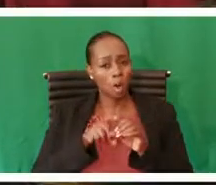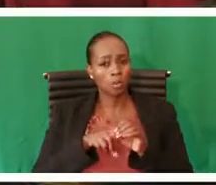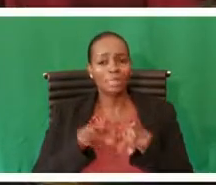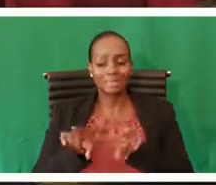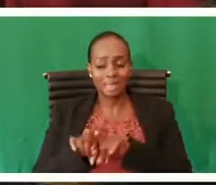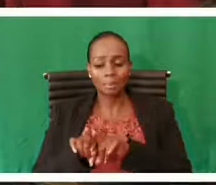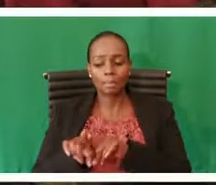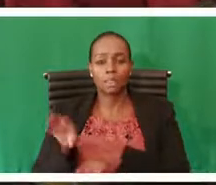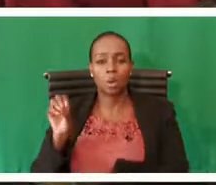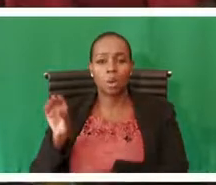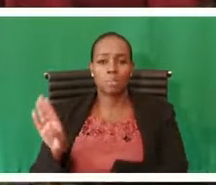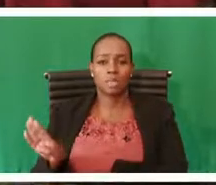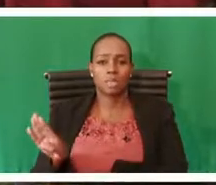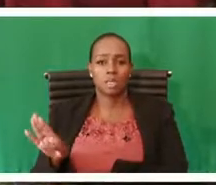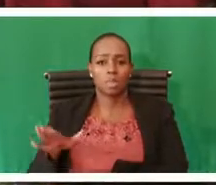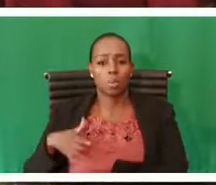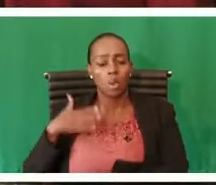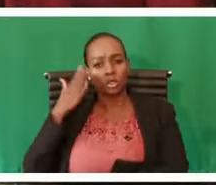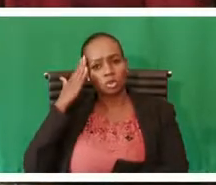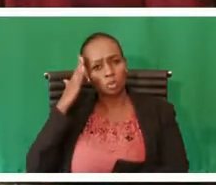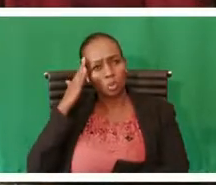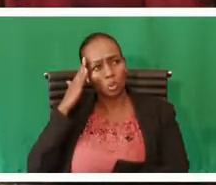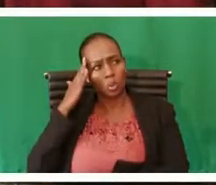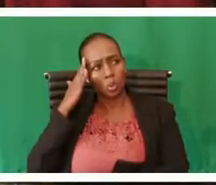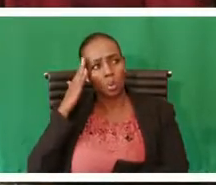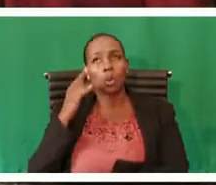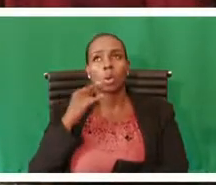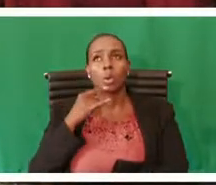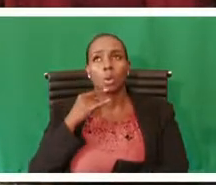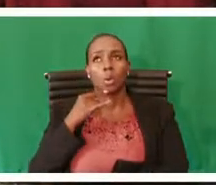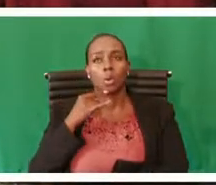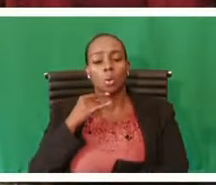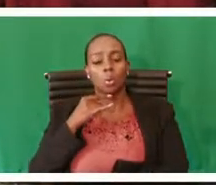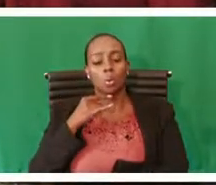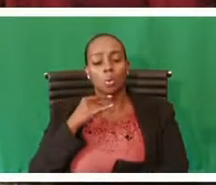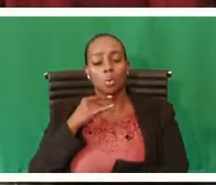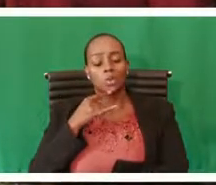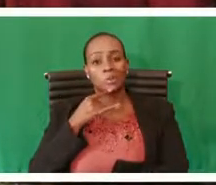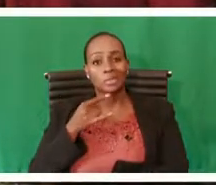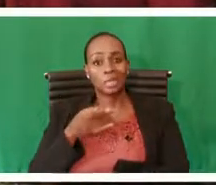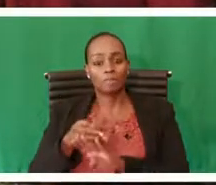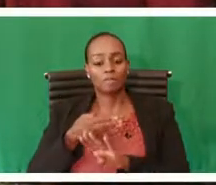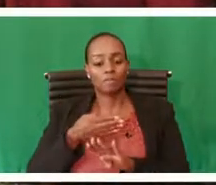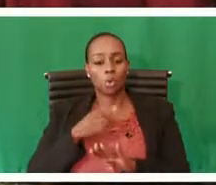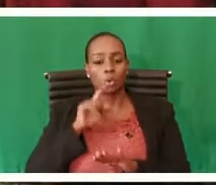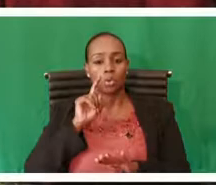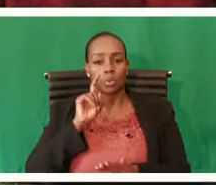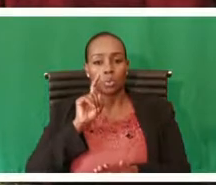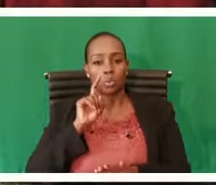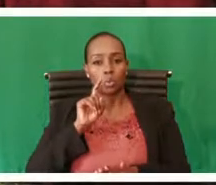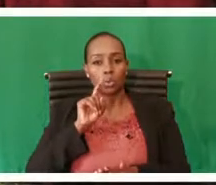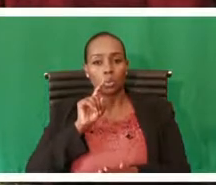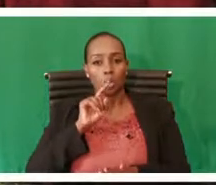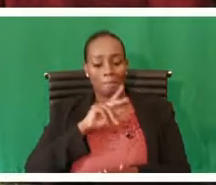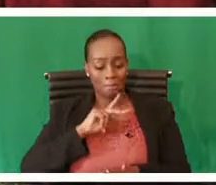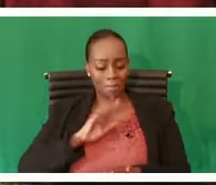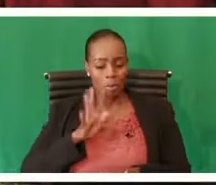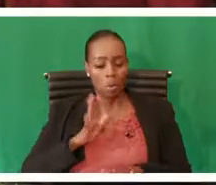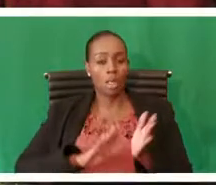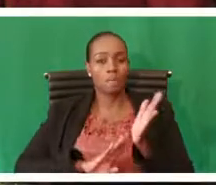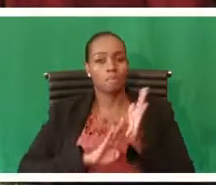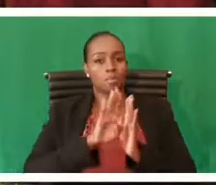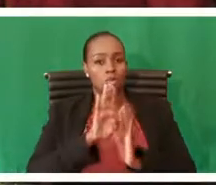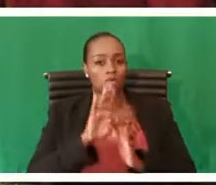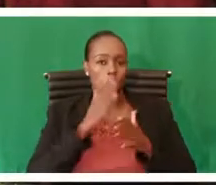How are you going to retain, because you've mentioned that you are going to retain and improve the working